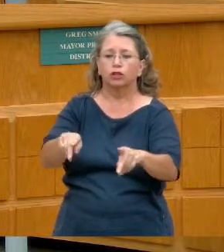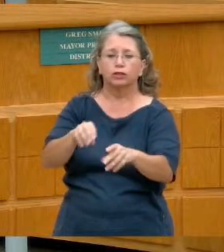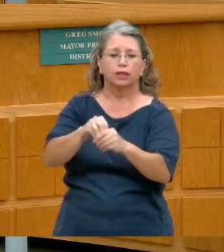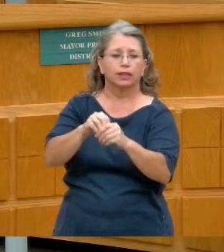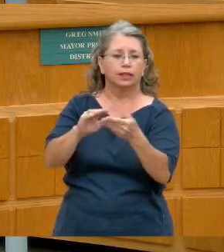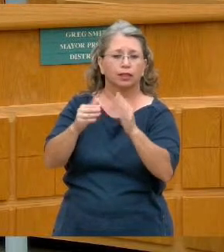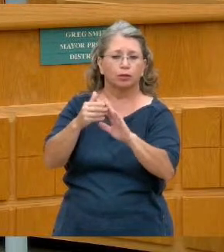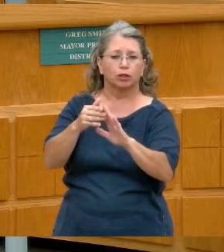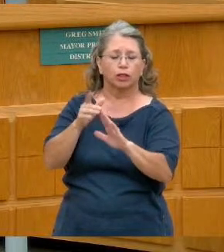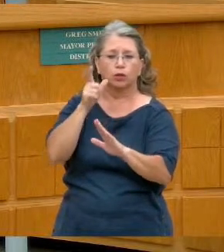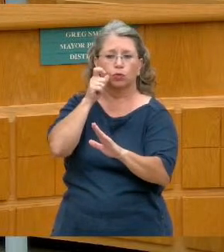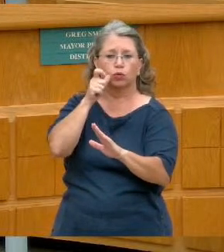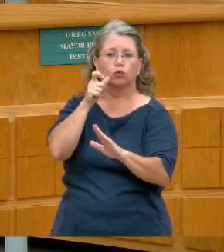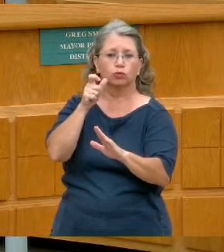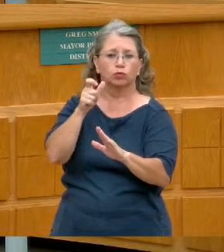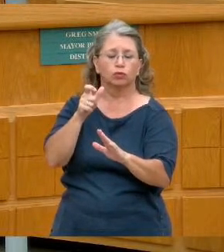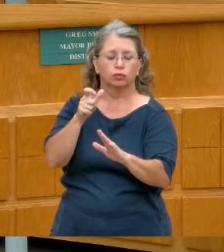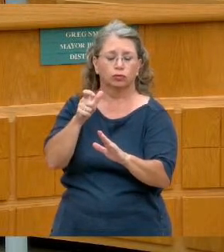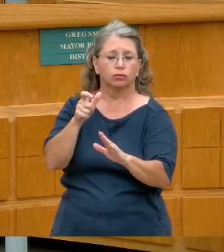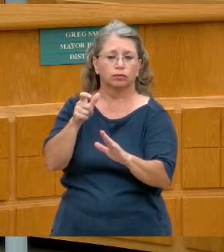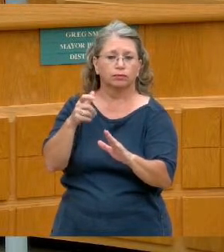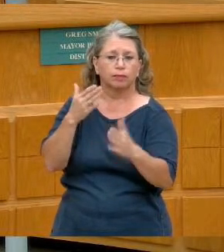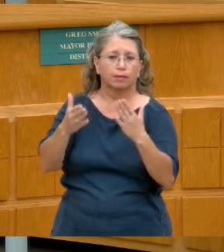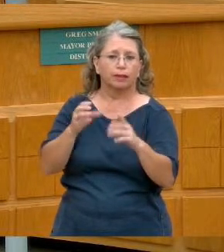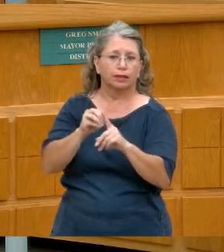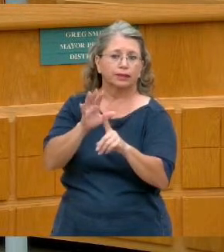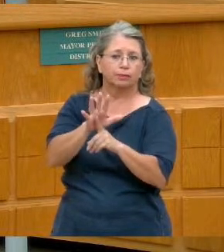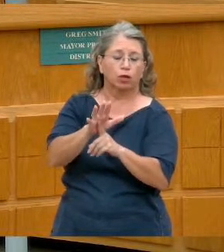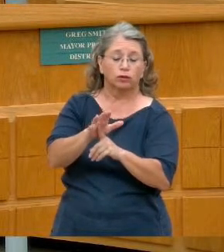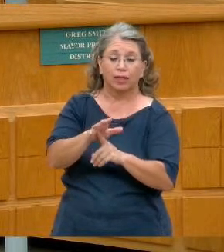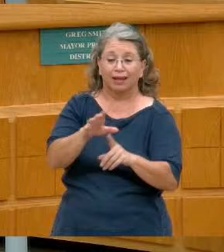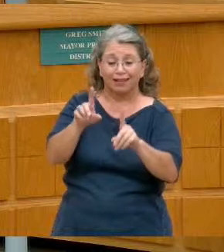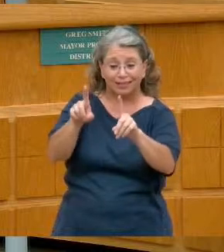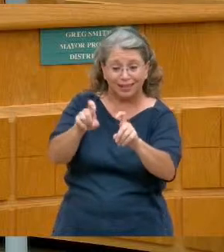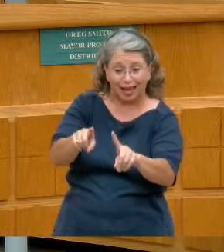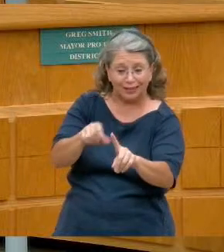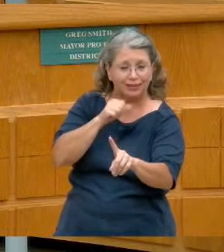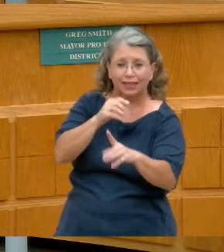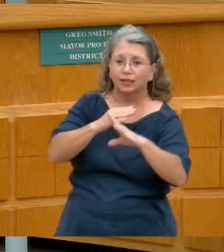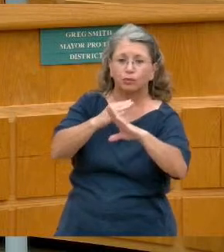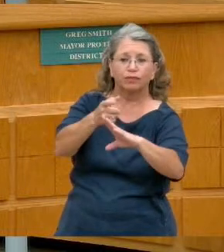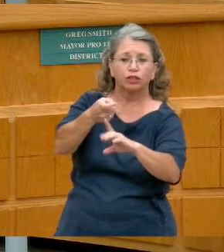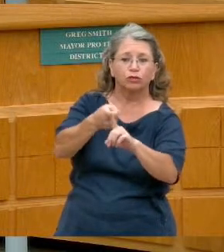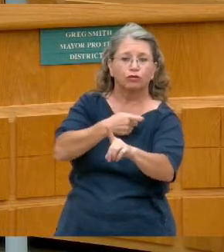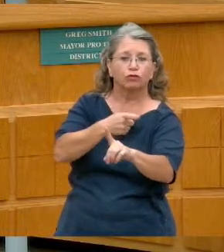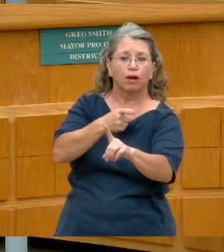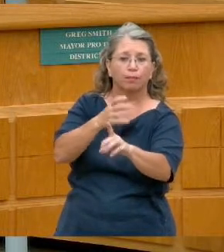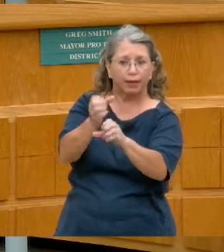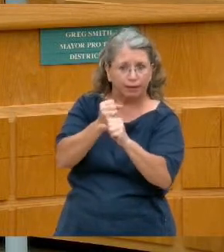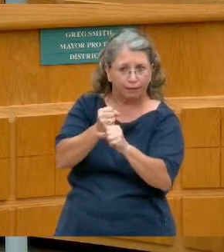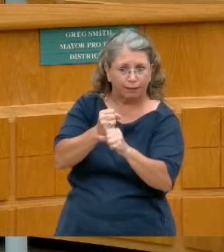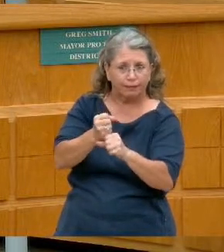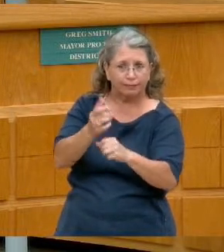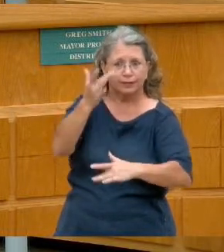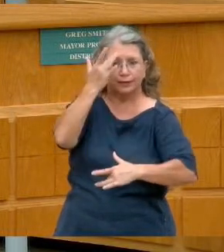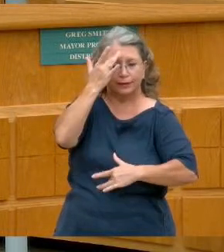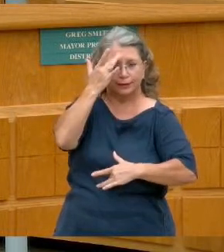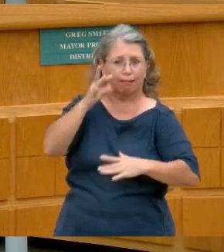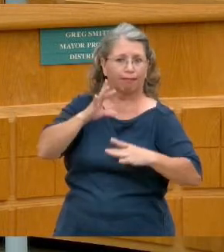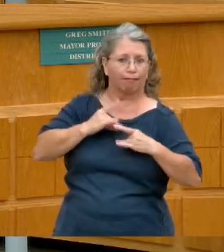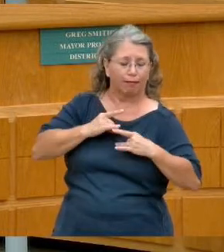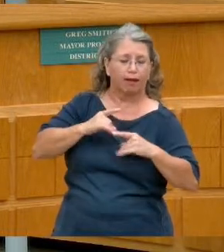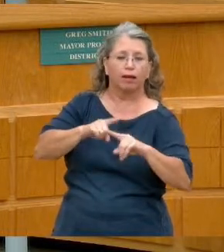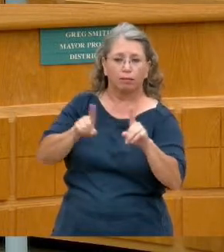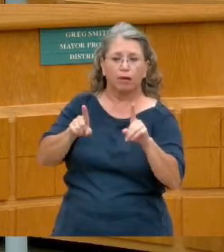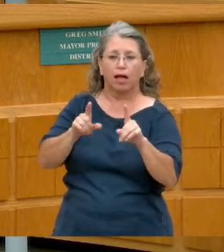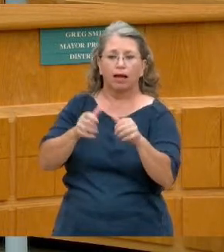Being tested does not keep you from getting the virus, but it allows public health to contact trace every index person so that we